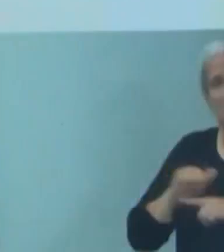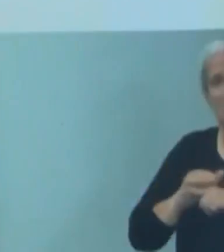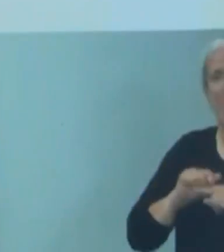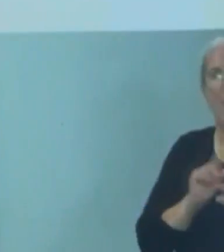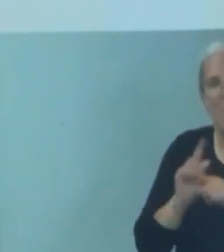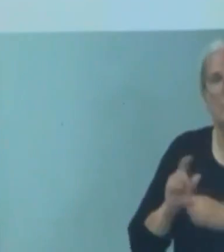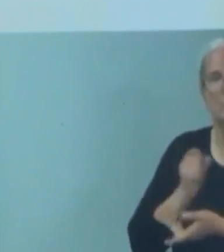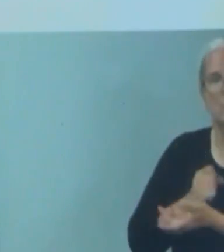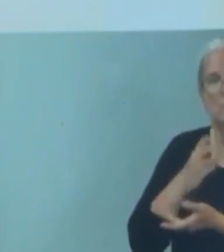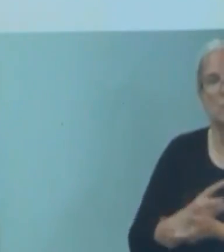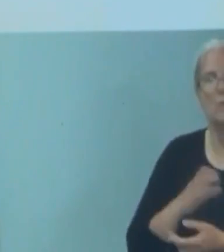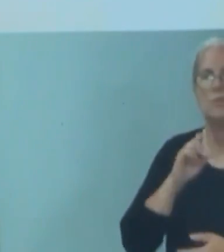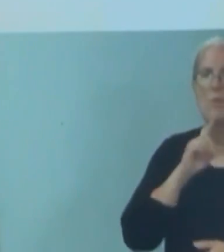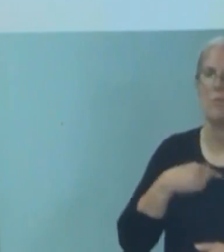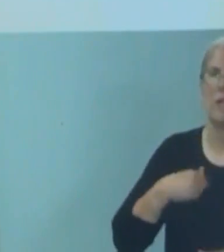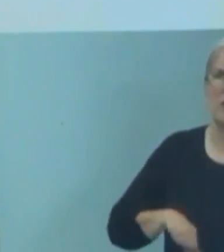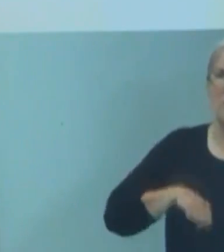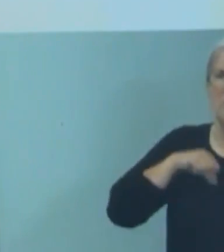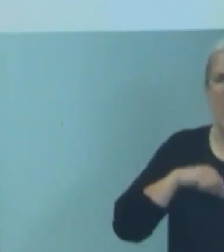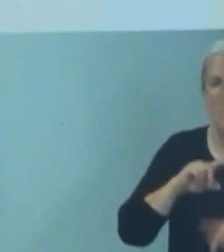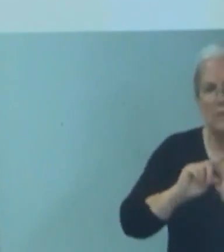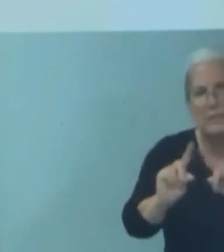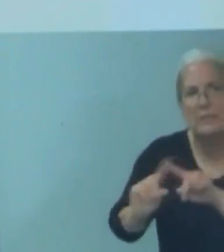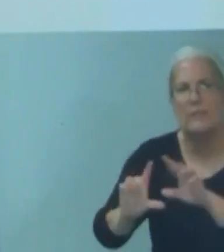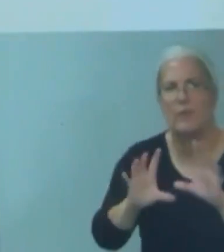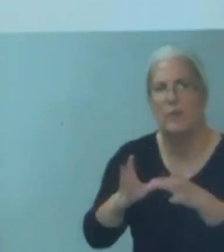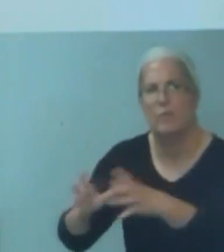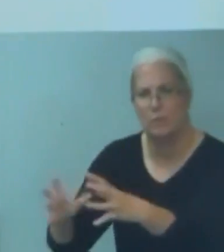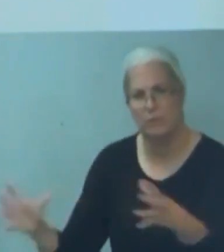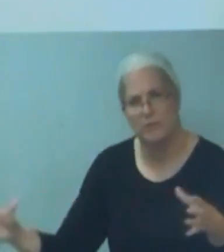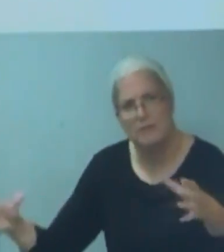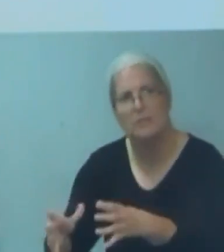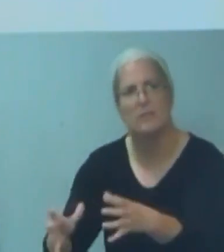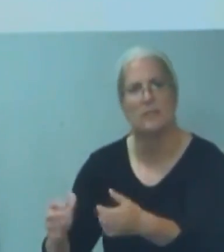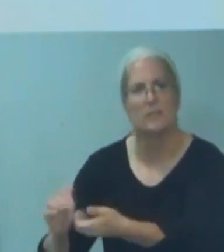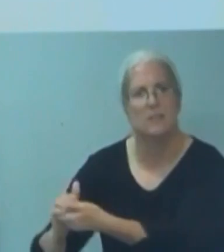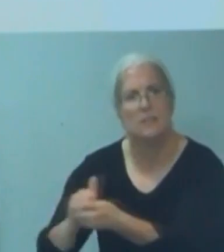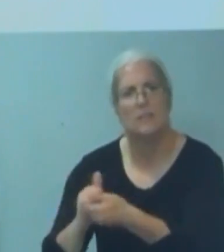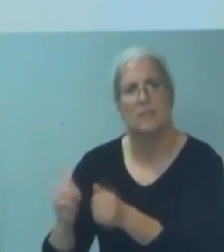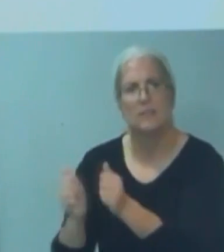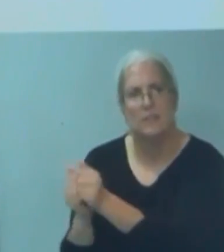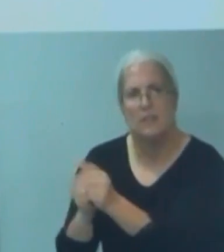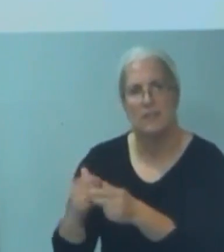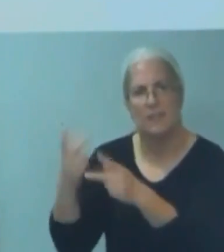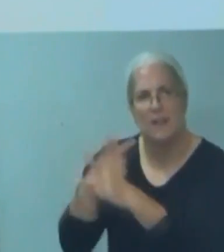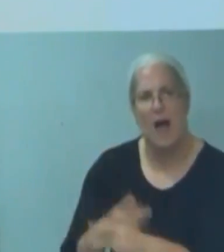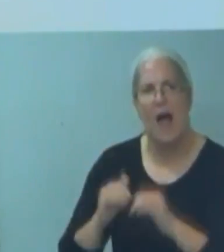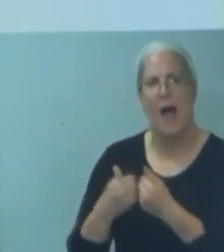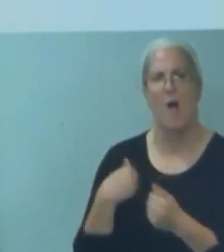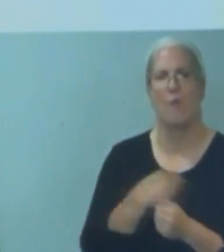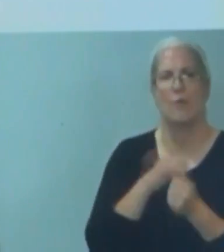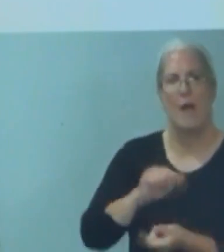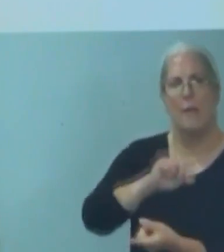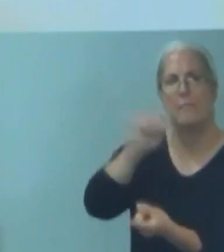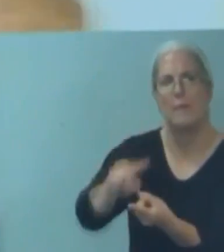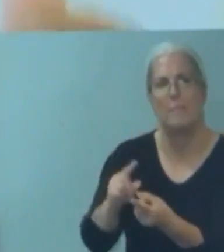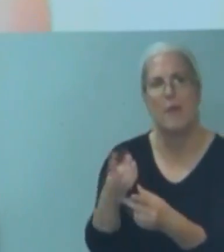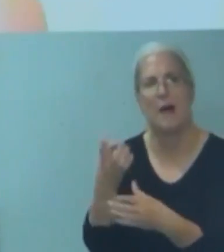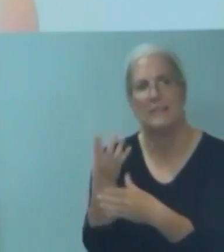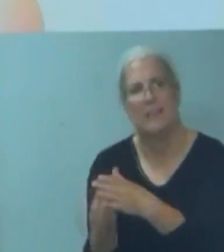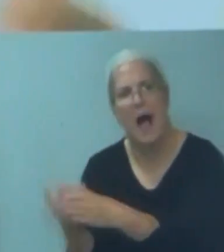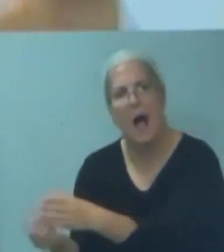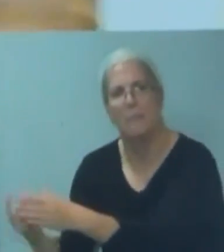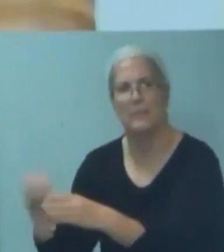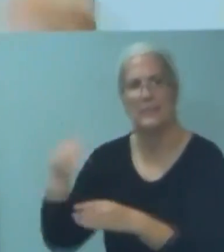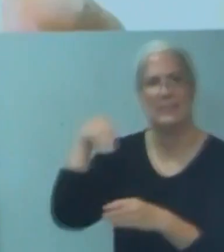force. To say, how can we fill gaps? We still have a lot of work to do, but we know that addressing those three pillars is going to be important.